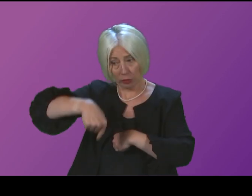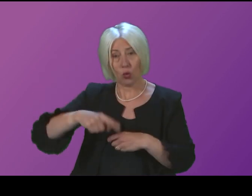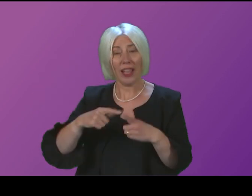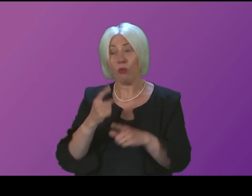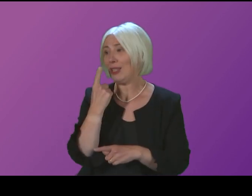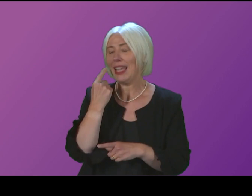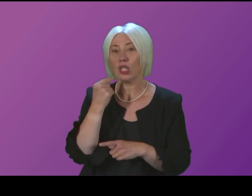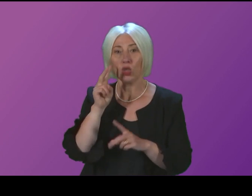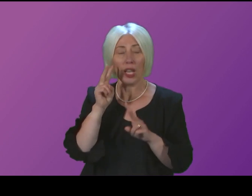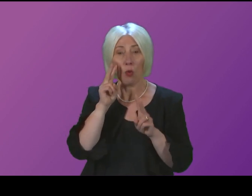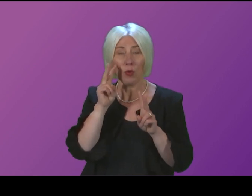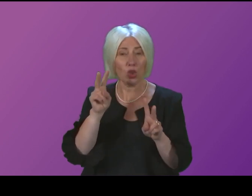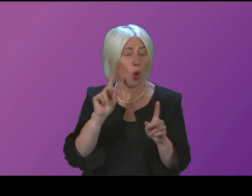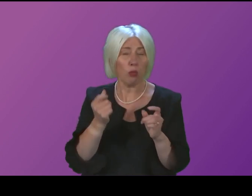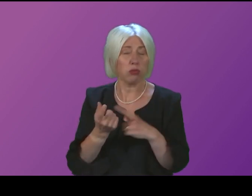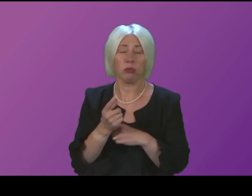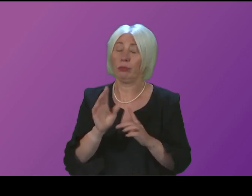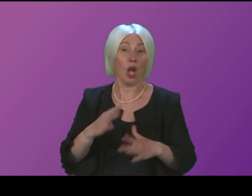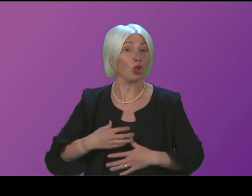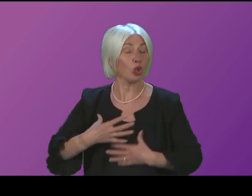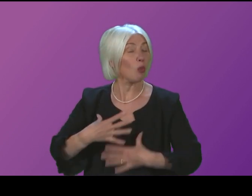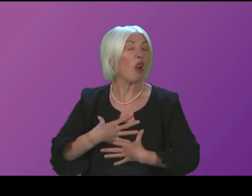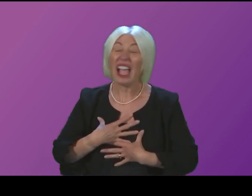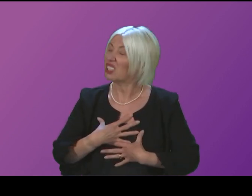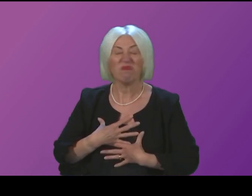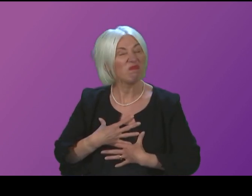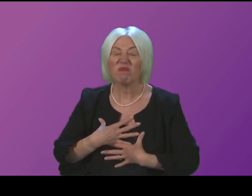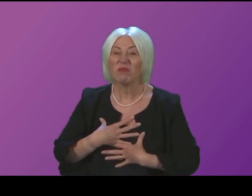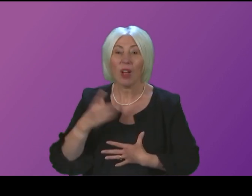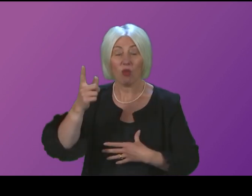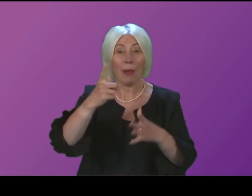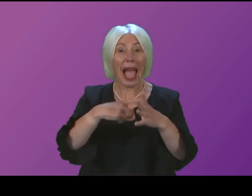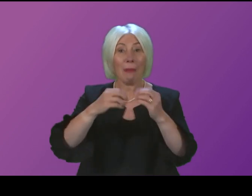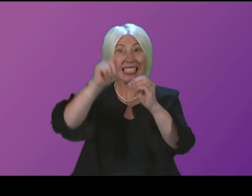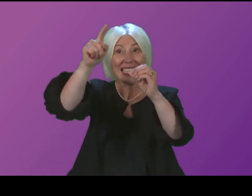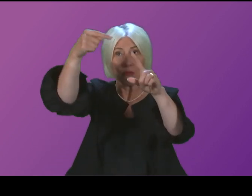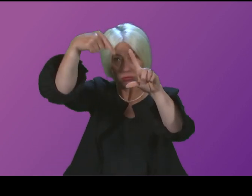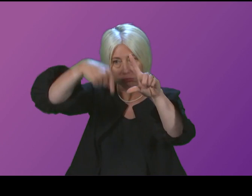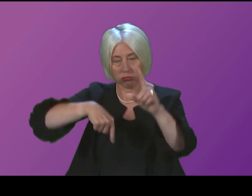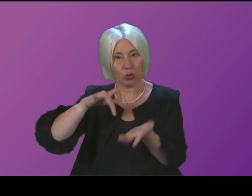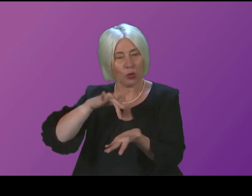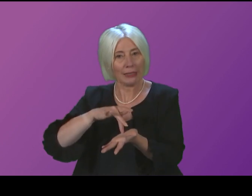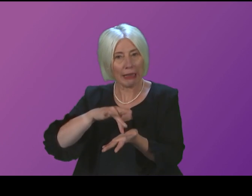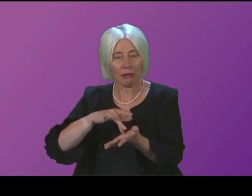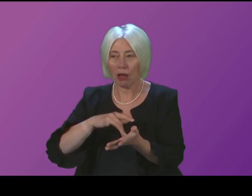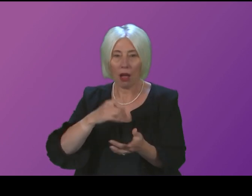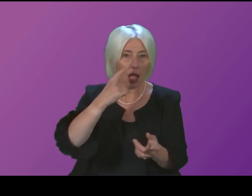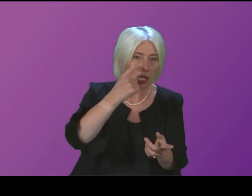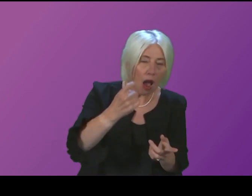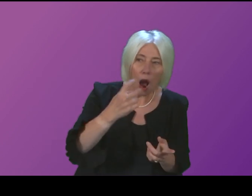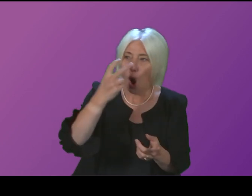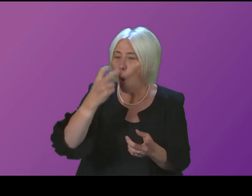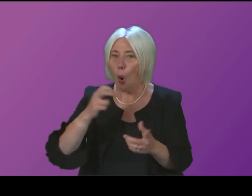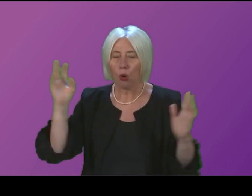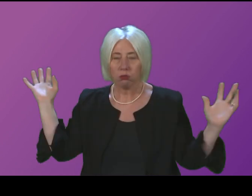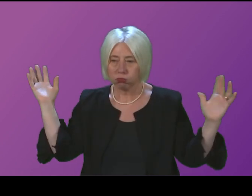yesterday surprised no one. From the heart of Aberdeenshire to our capital city, young and old came together